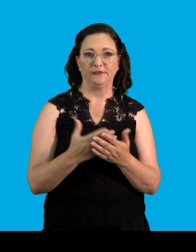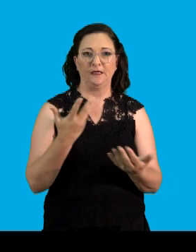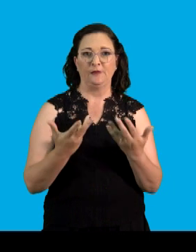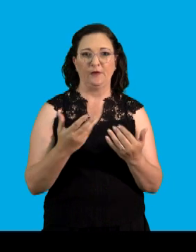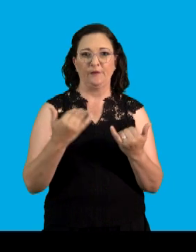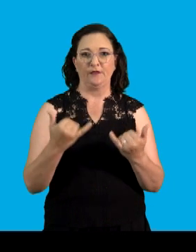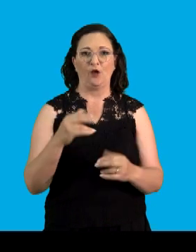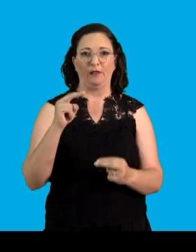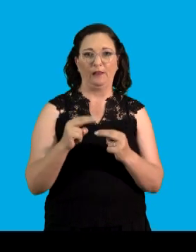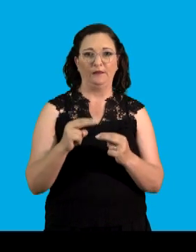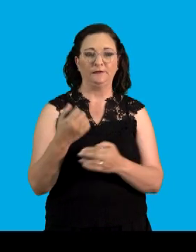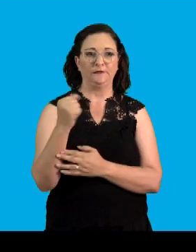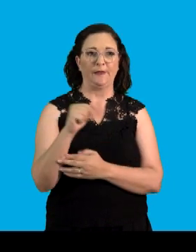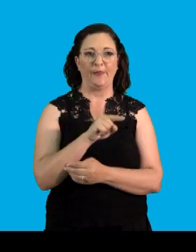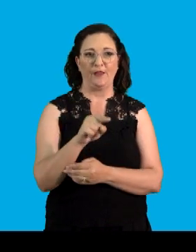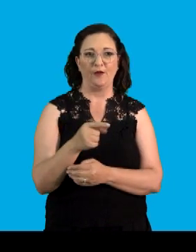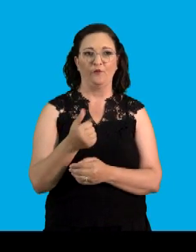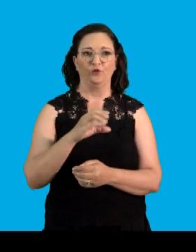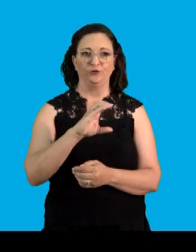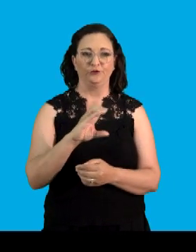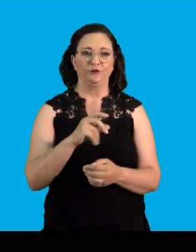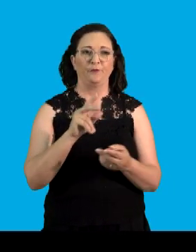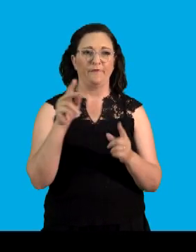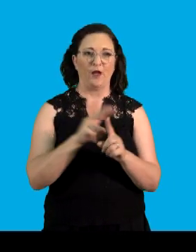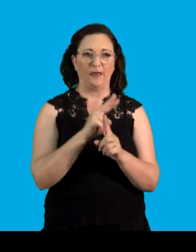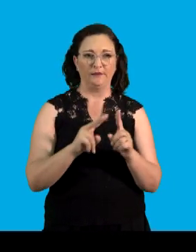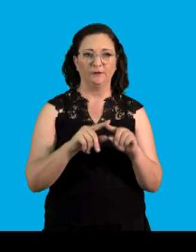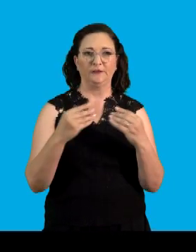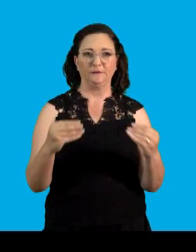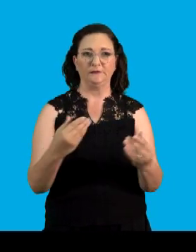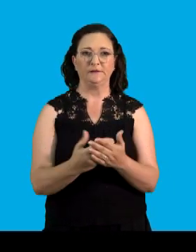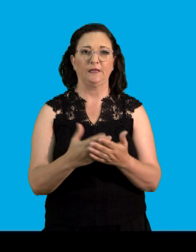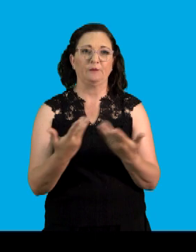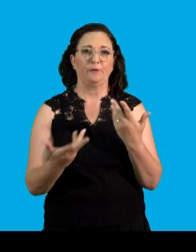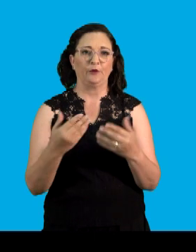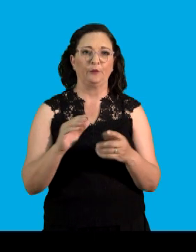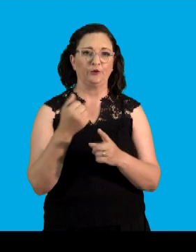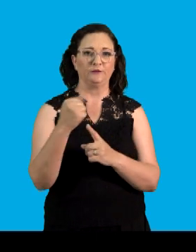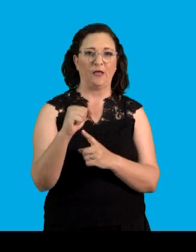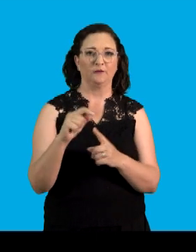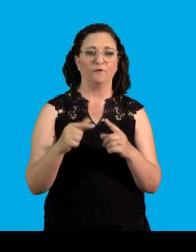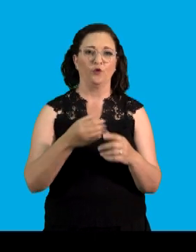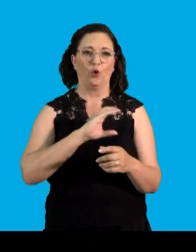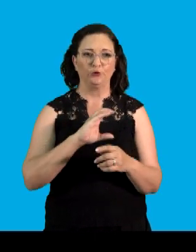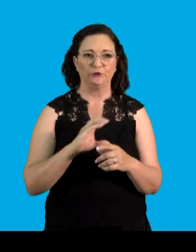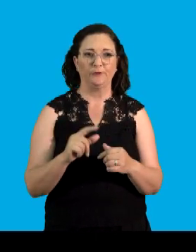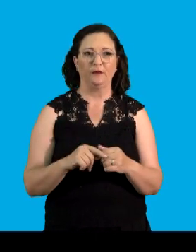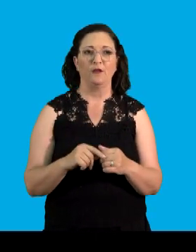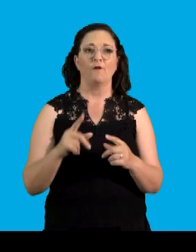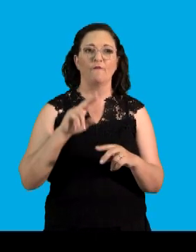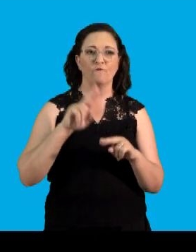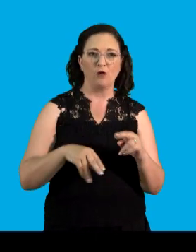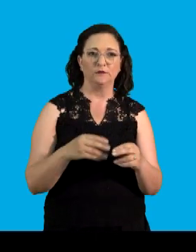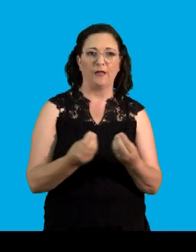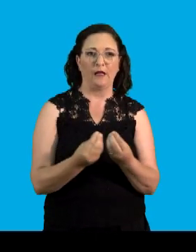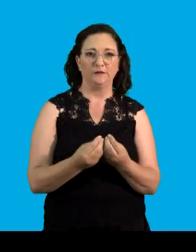cases against them for consumer rights violation. Businesses may be protected if they are regarded as consumers. Faulty items